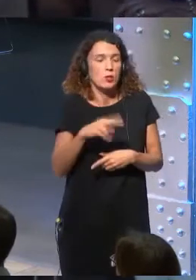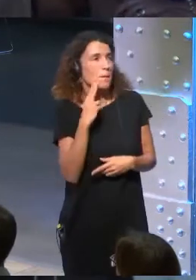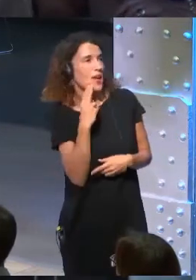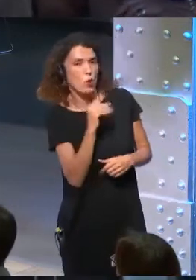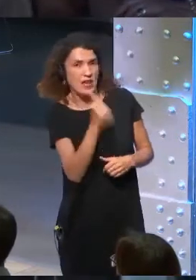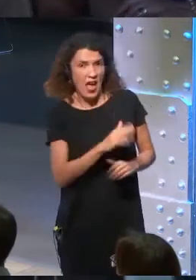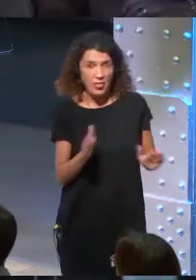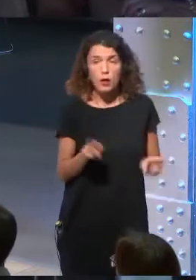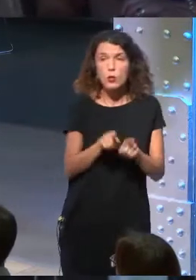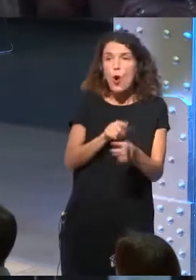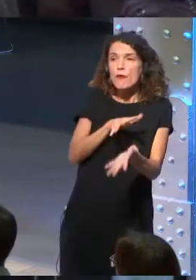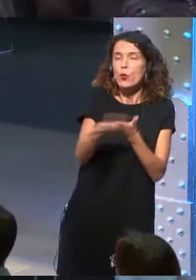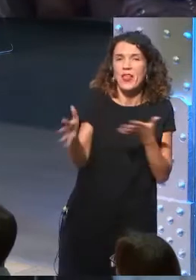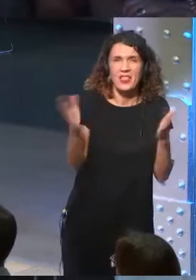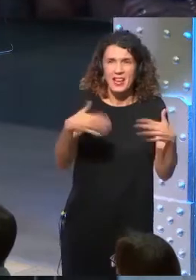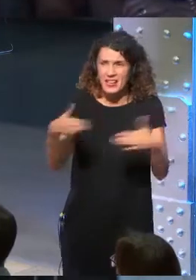fear, and